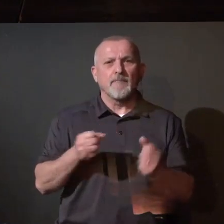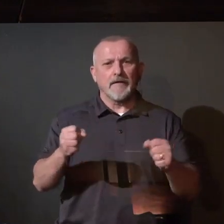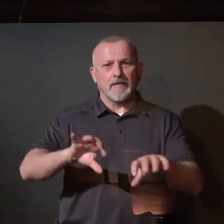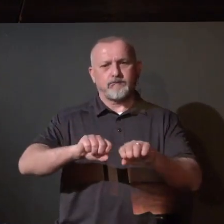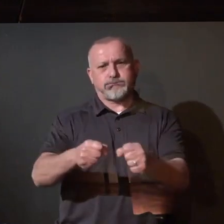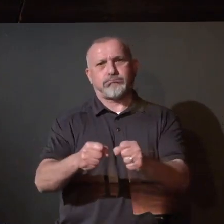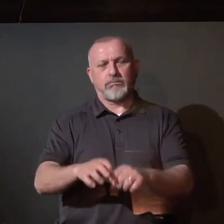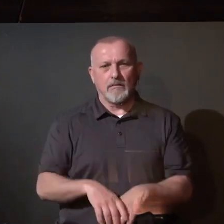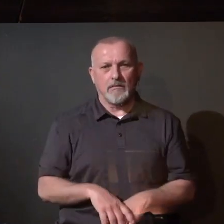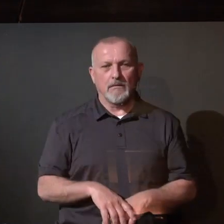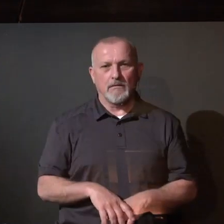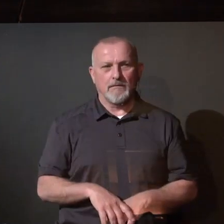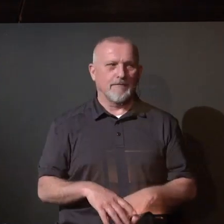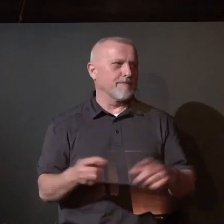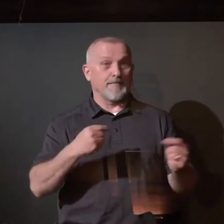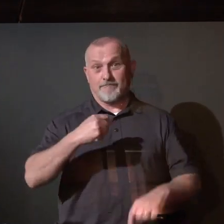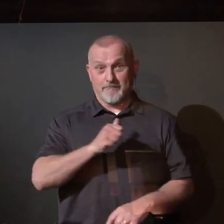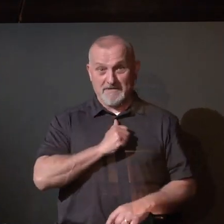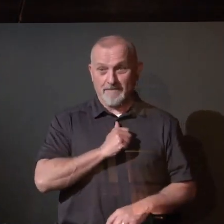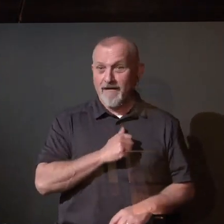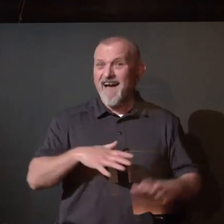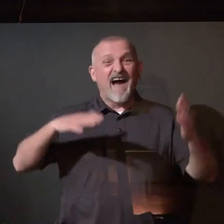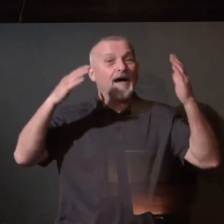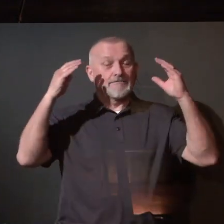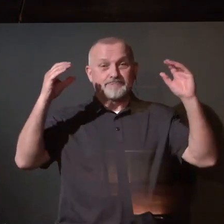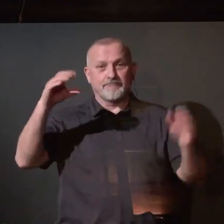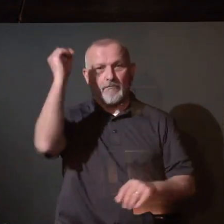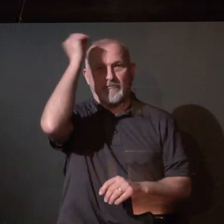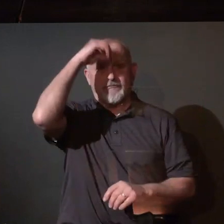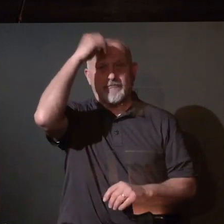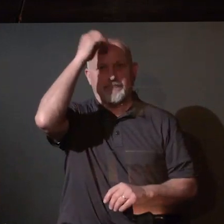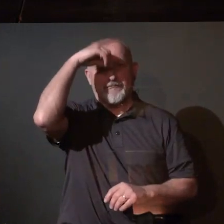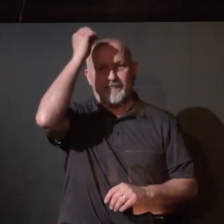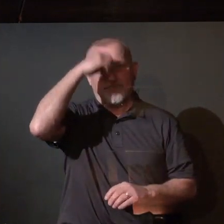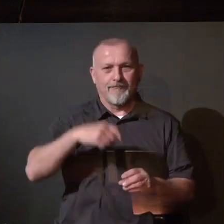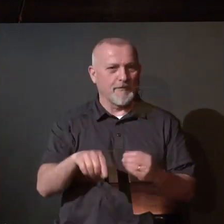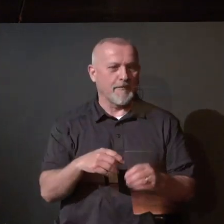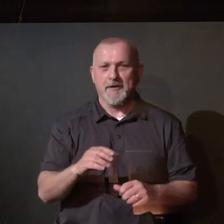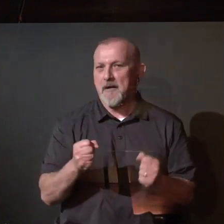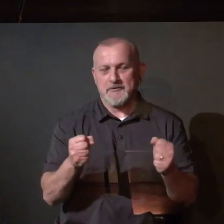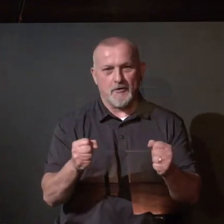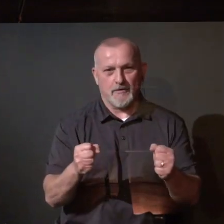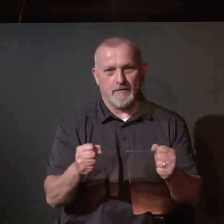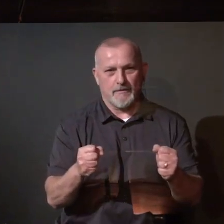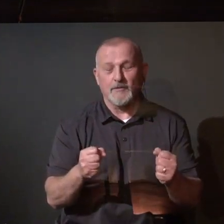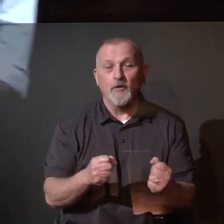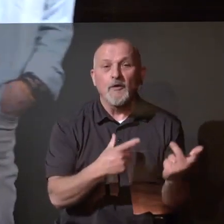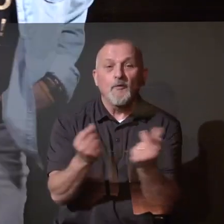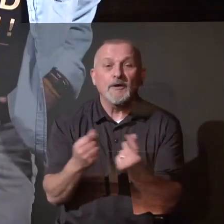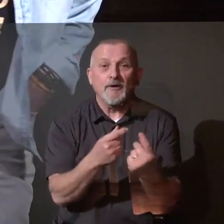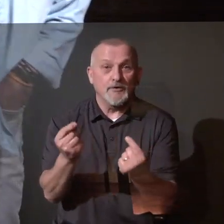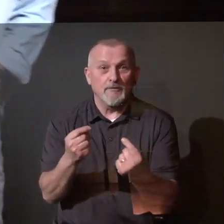car? Guess what? I don't know jack squat about cars. I don't have no knowledge about cars. So you know what I would do? And therefore, since I don't